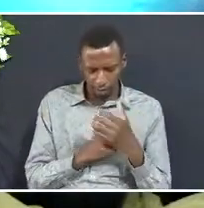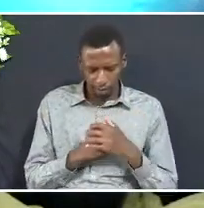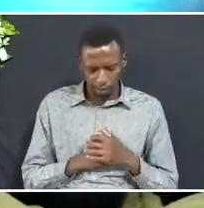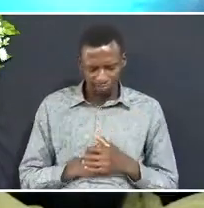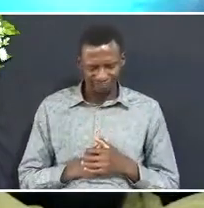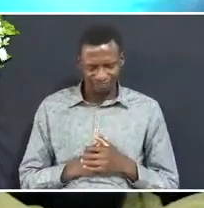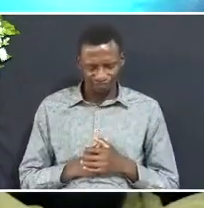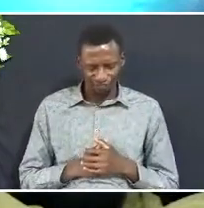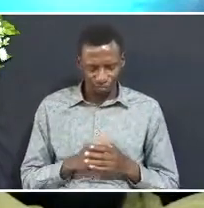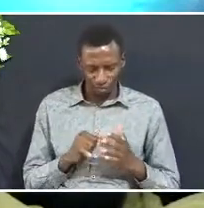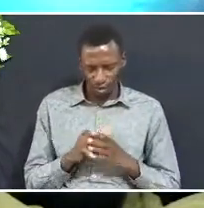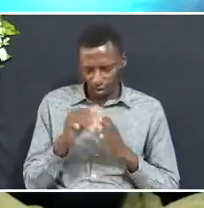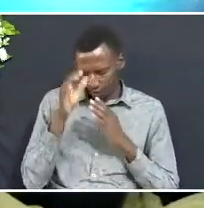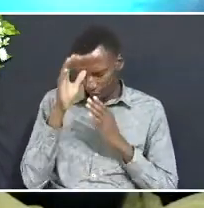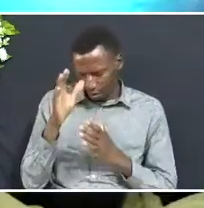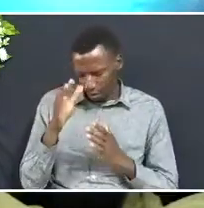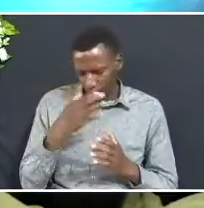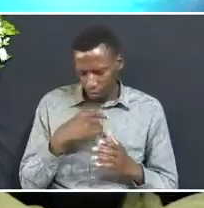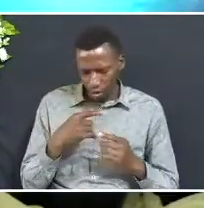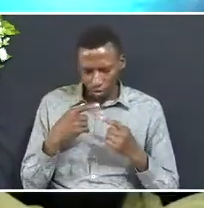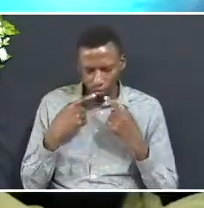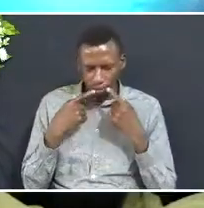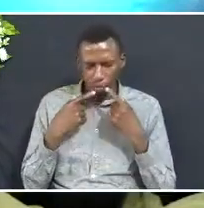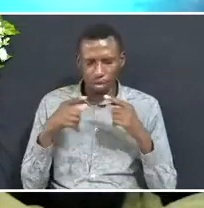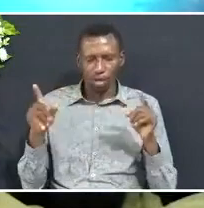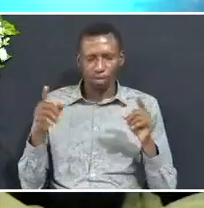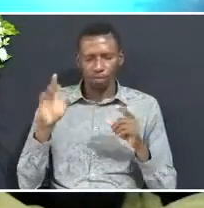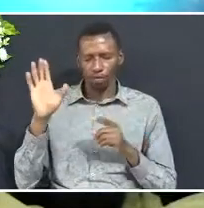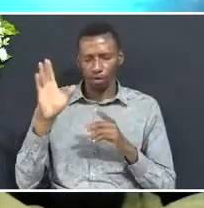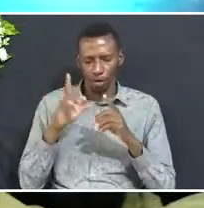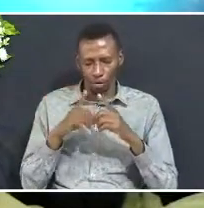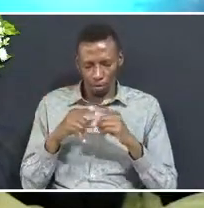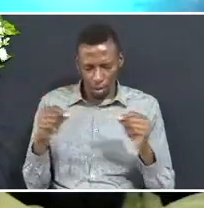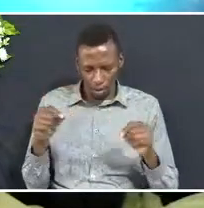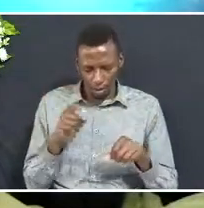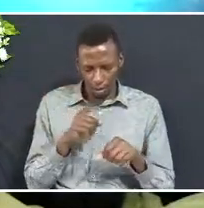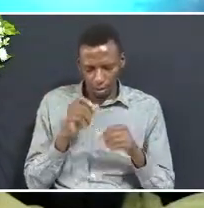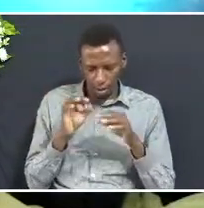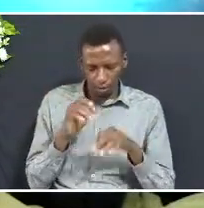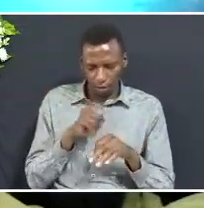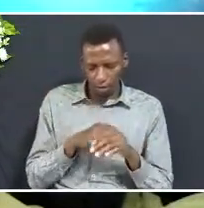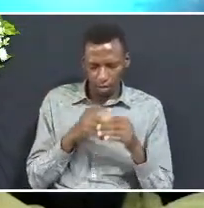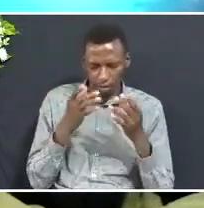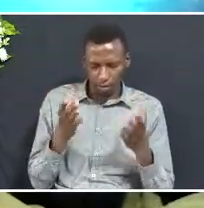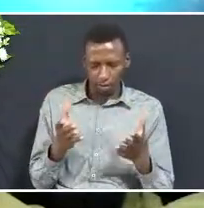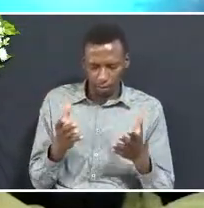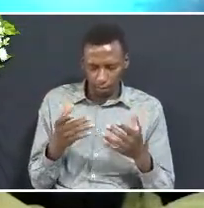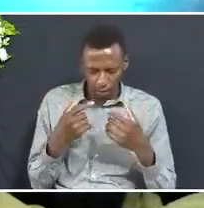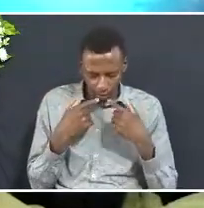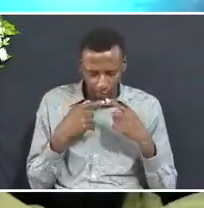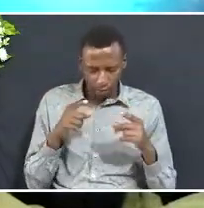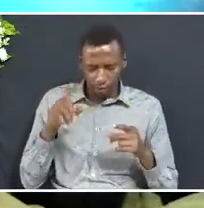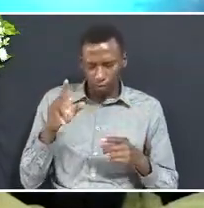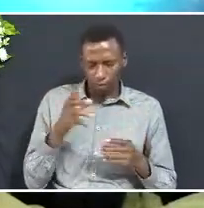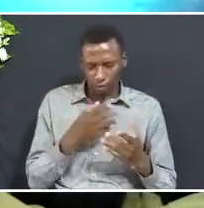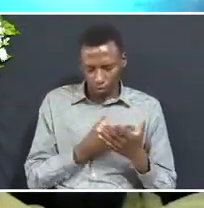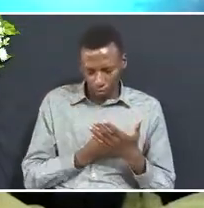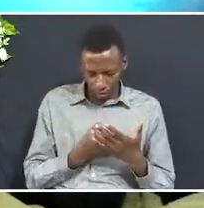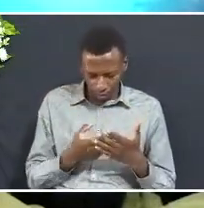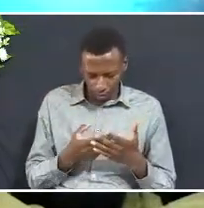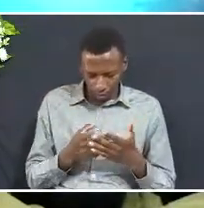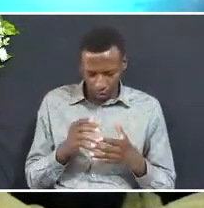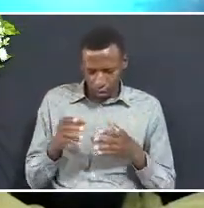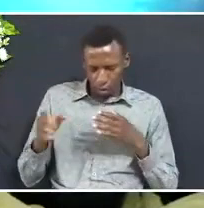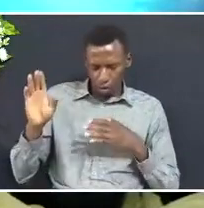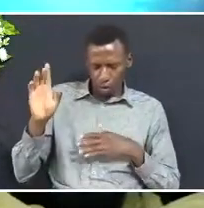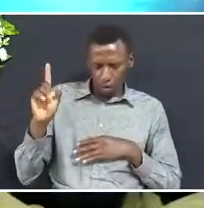surroundings, that Father, we may be able to proclaim your word when there's still time. We reminded us of many things that we needed to put God